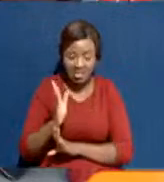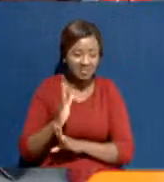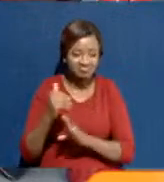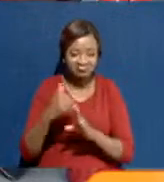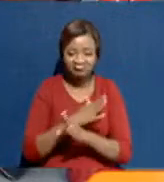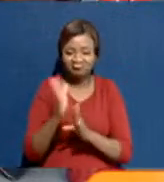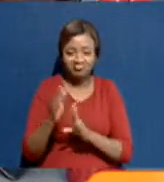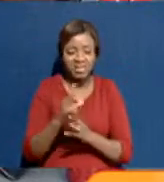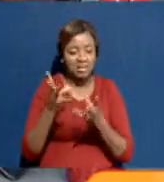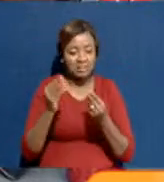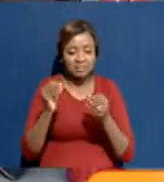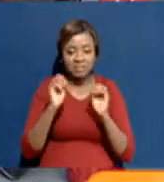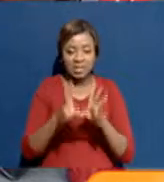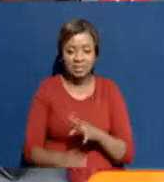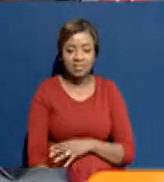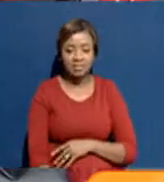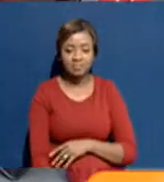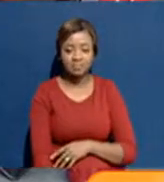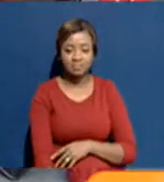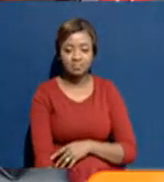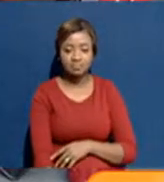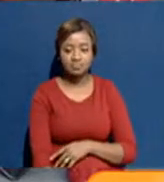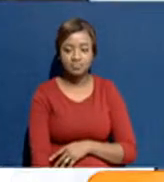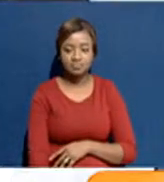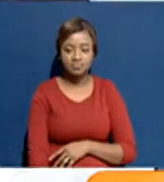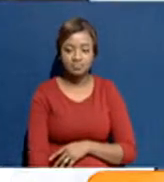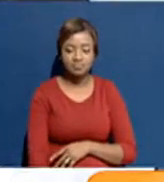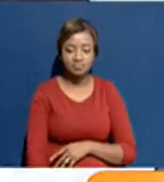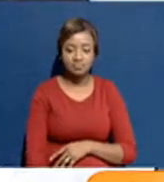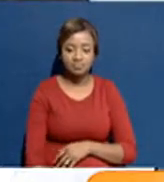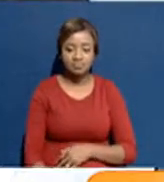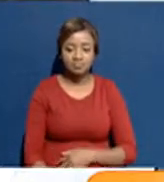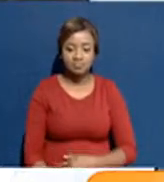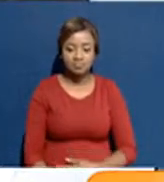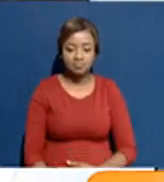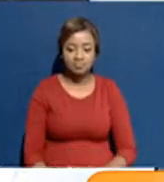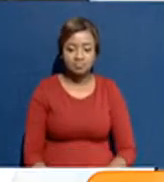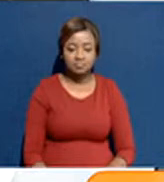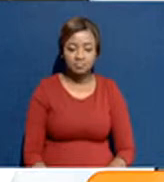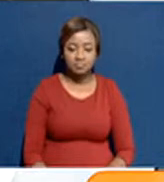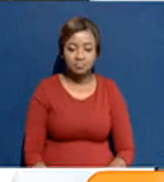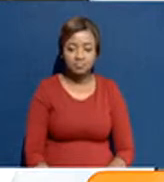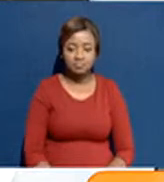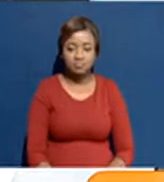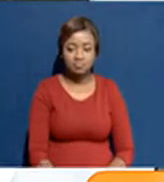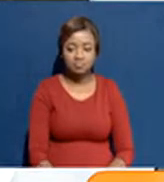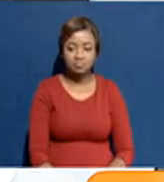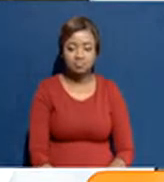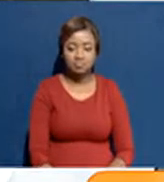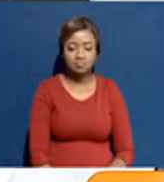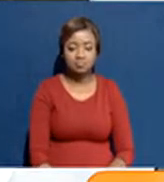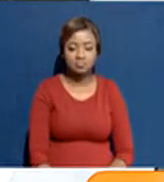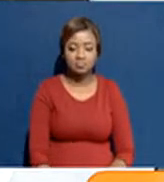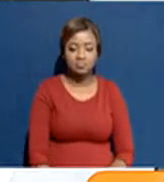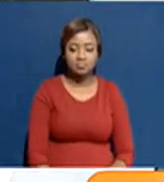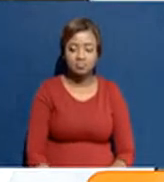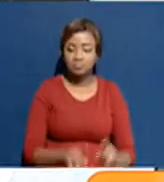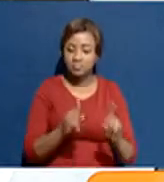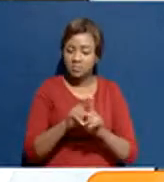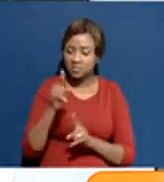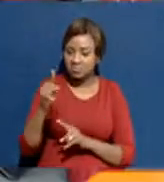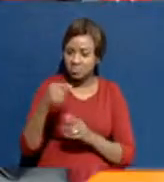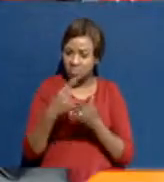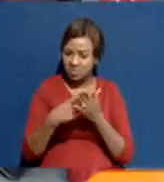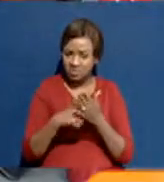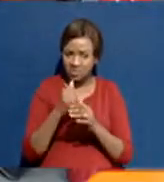Yeah. Just speaking of sad, you speak very openly about the death of the ICT